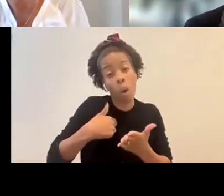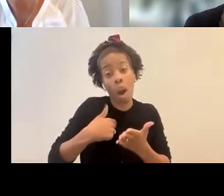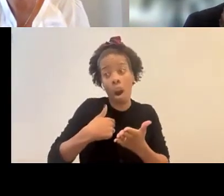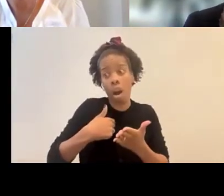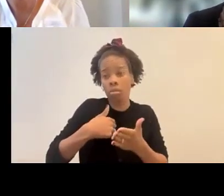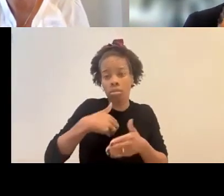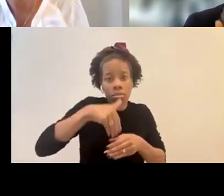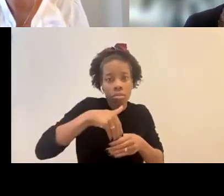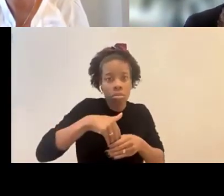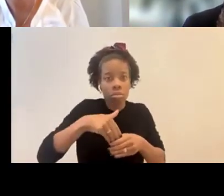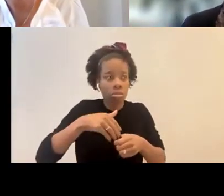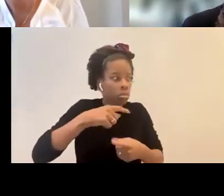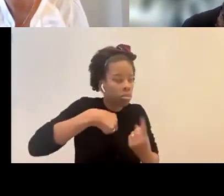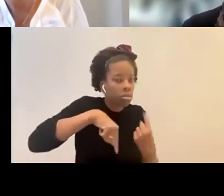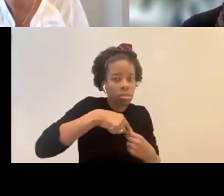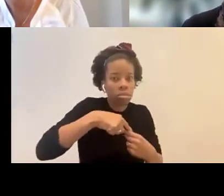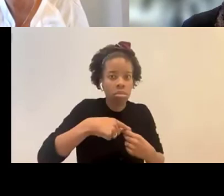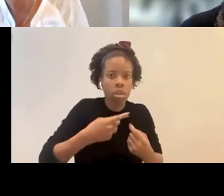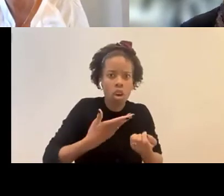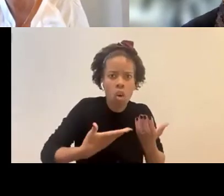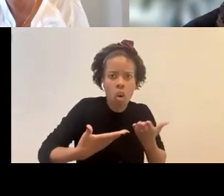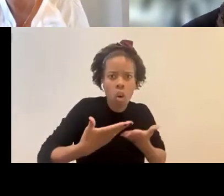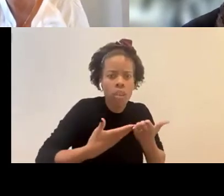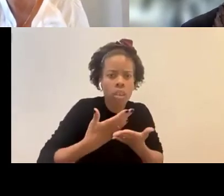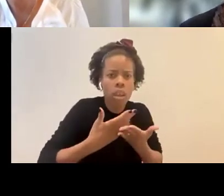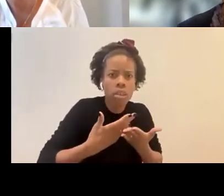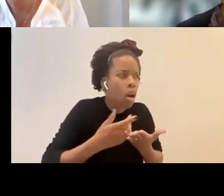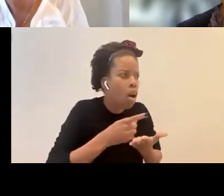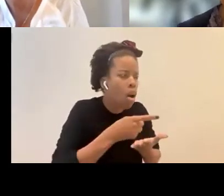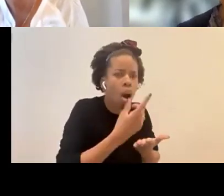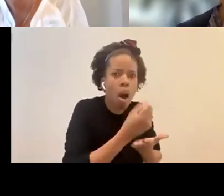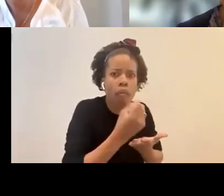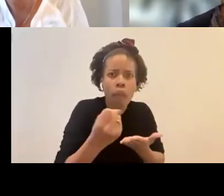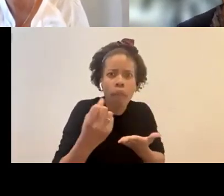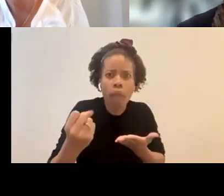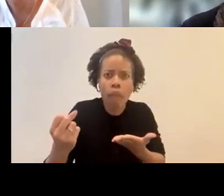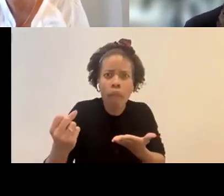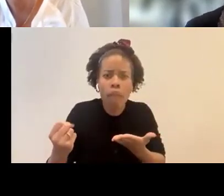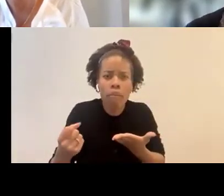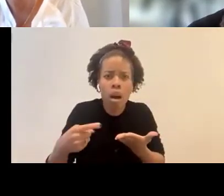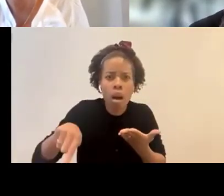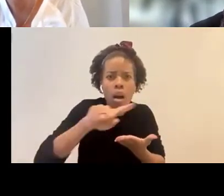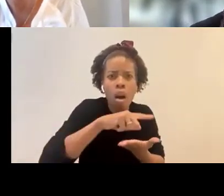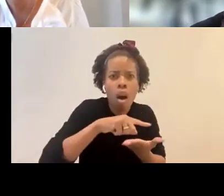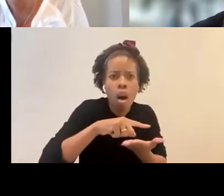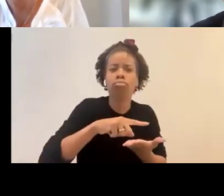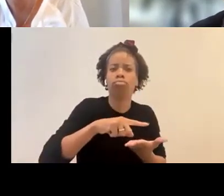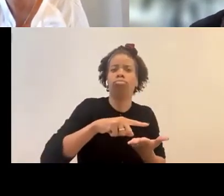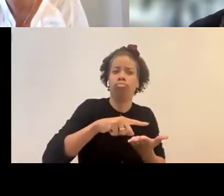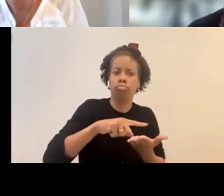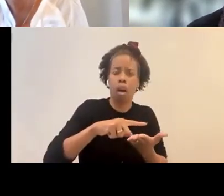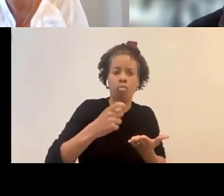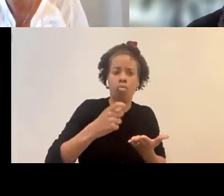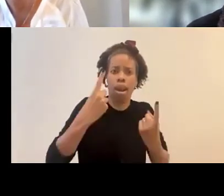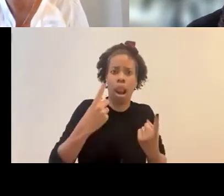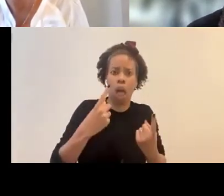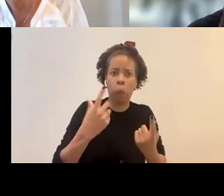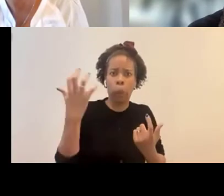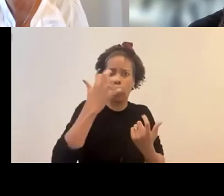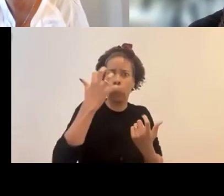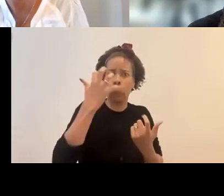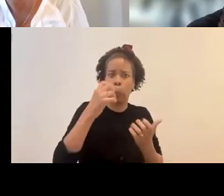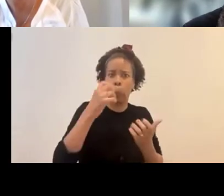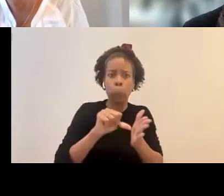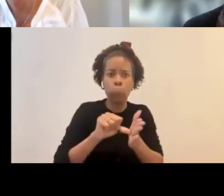that, driven by rank and file staff of the UN, in some cases, certainly in the case of UN Women,